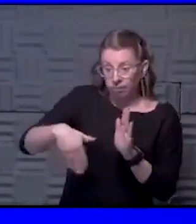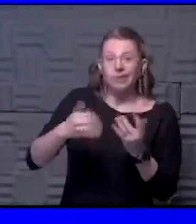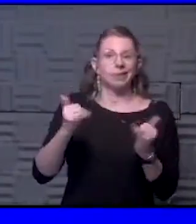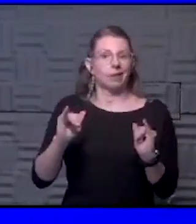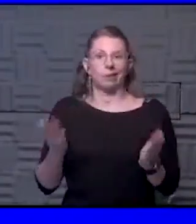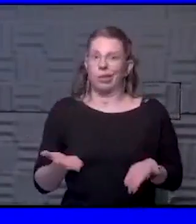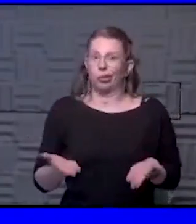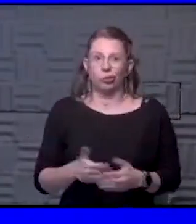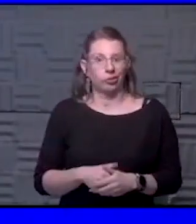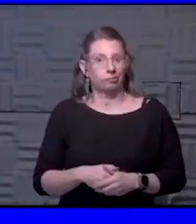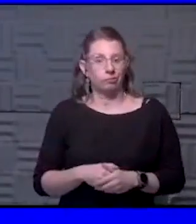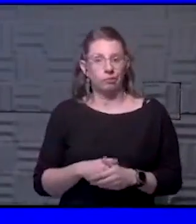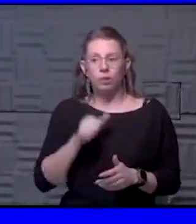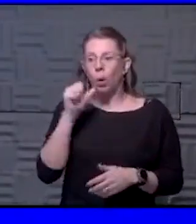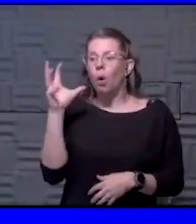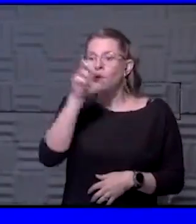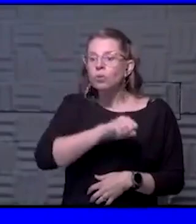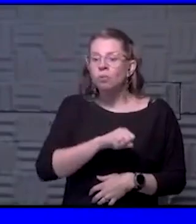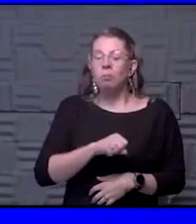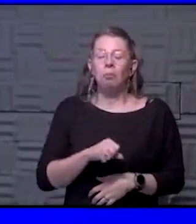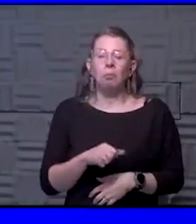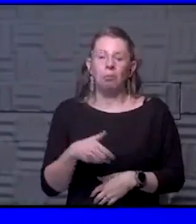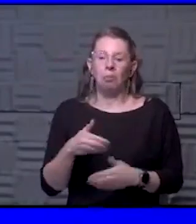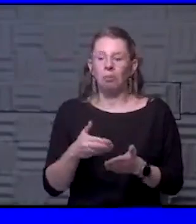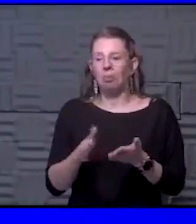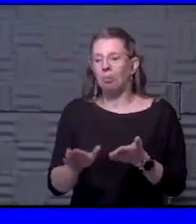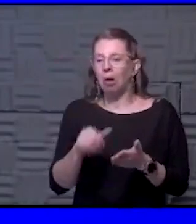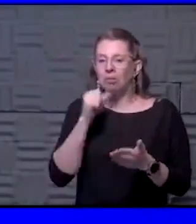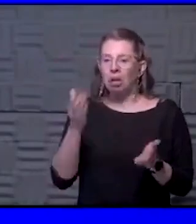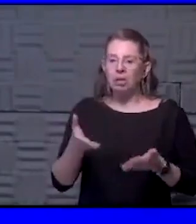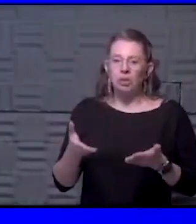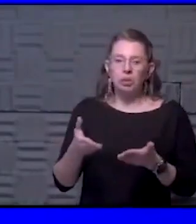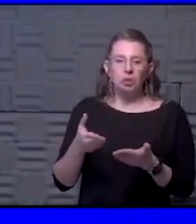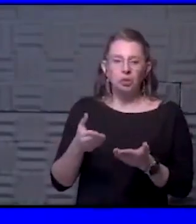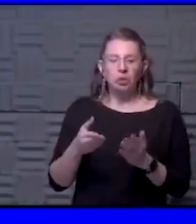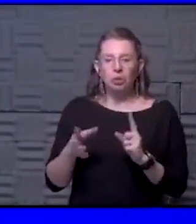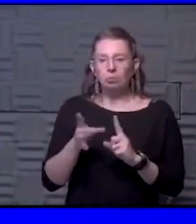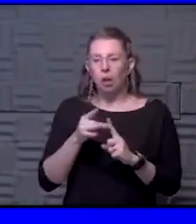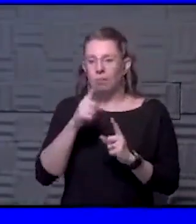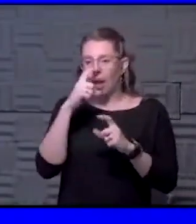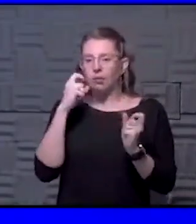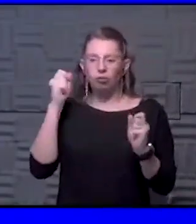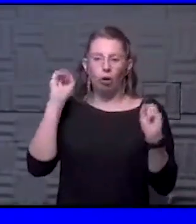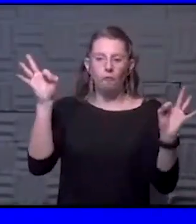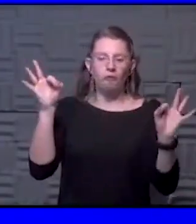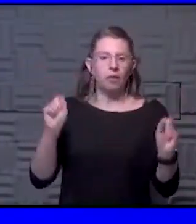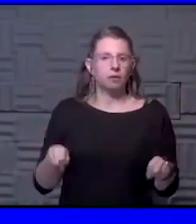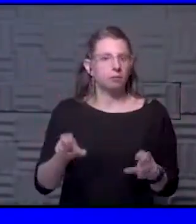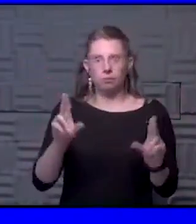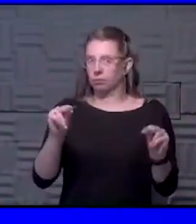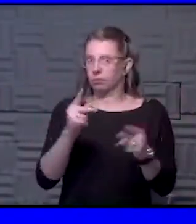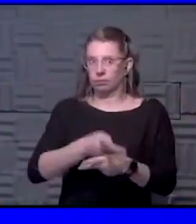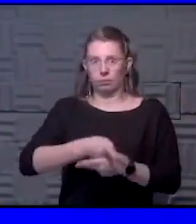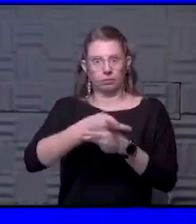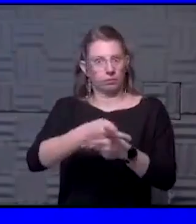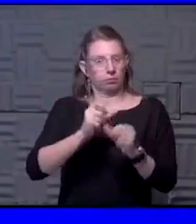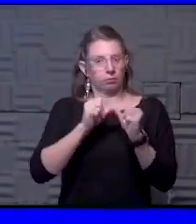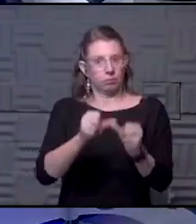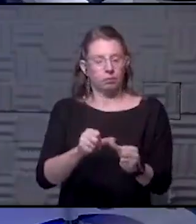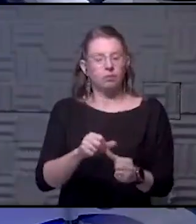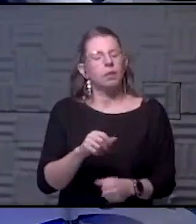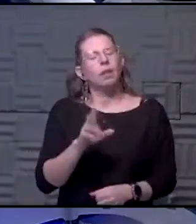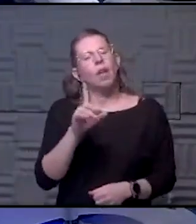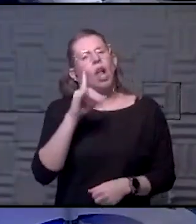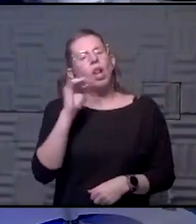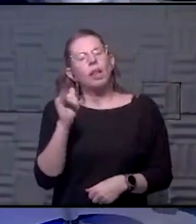Just assume they are. Don't assume that, you know, oh, they haven't got here yet, I can throw my mask off. No. Got to be careful, no matter what. Look